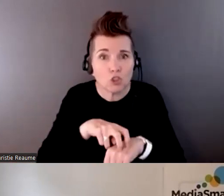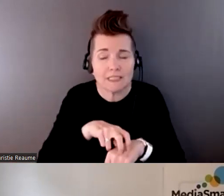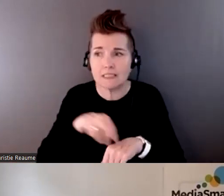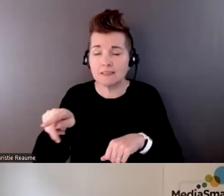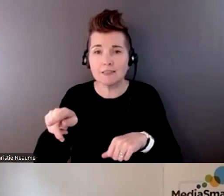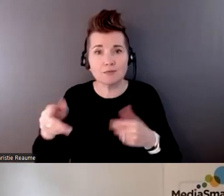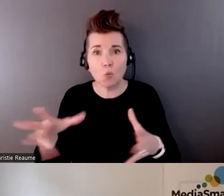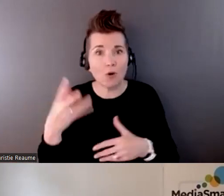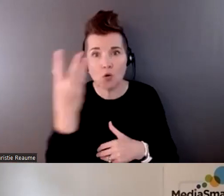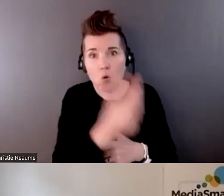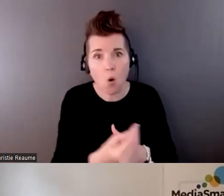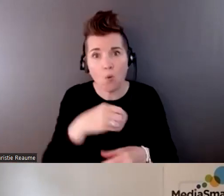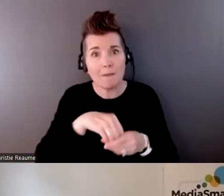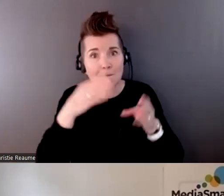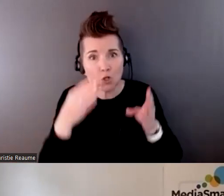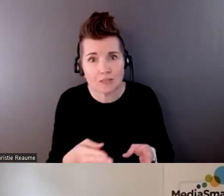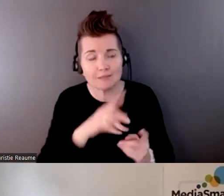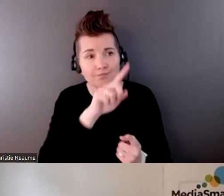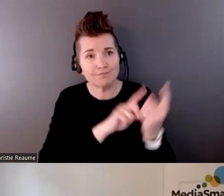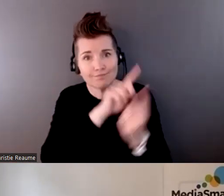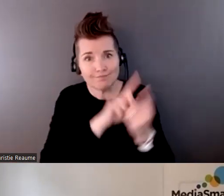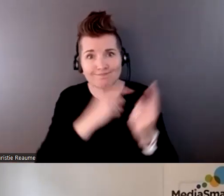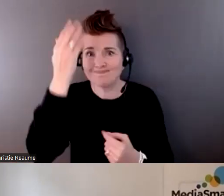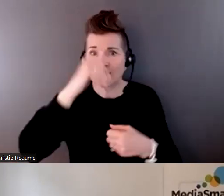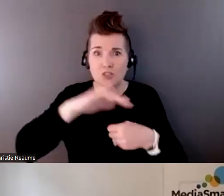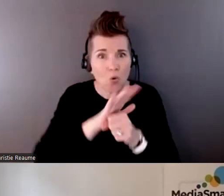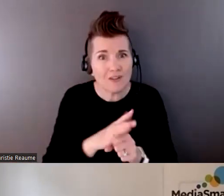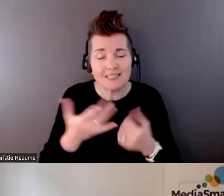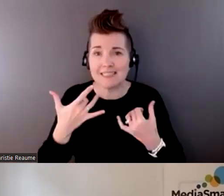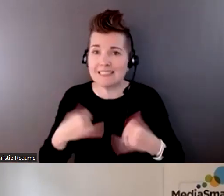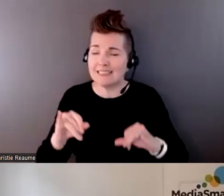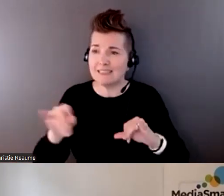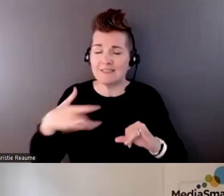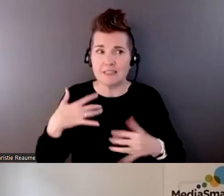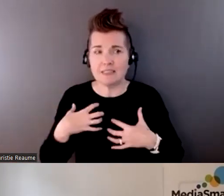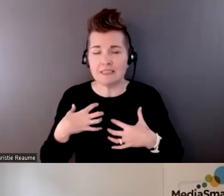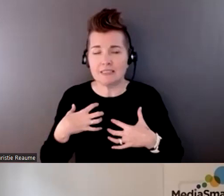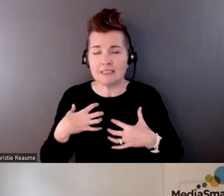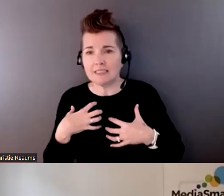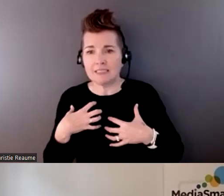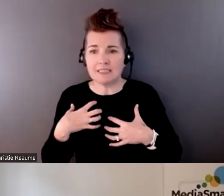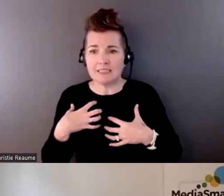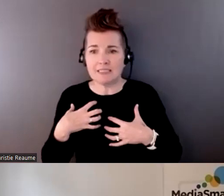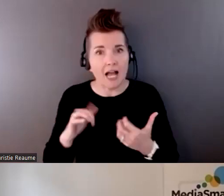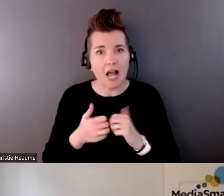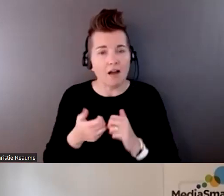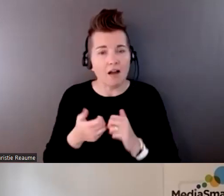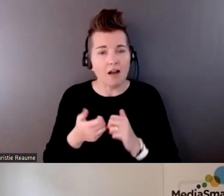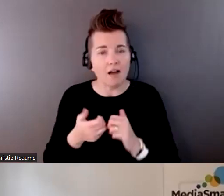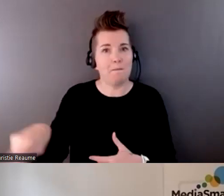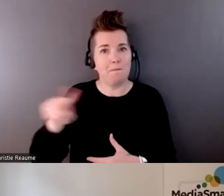of covid so what are ideas that creative ideas that could be implemented to reach these people